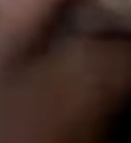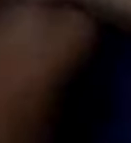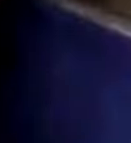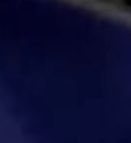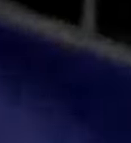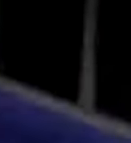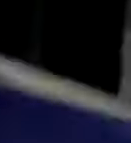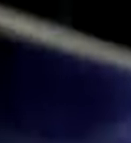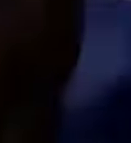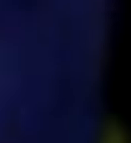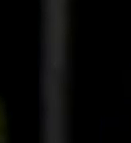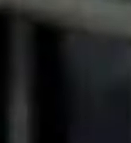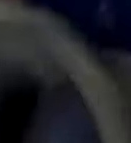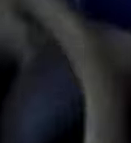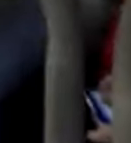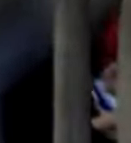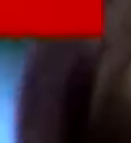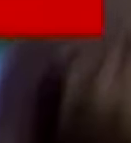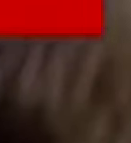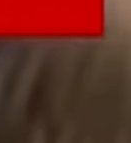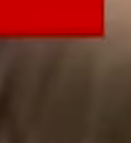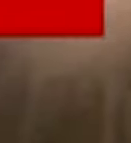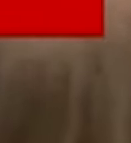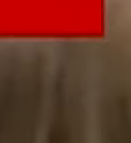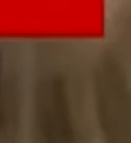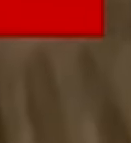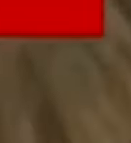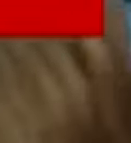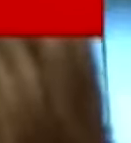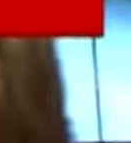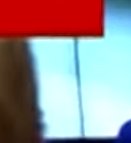Disgusting. He is completely disgusting. This is the last